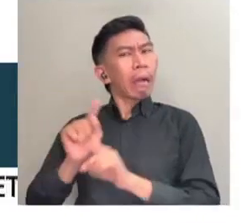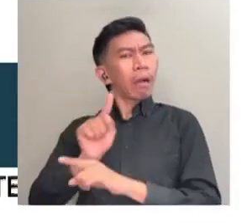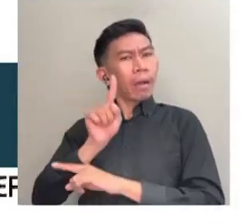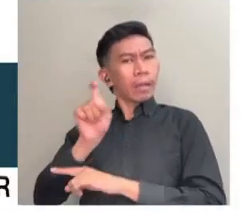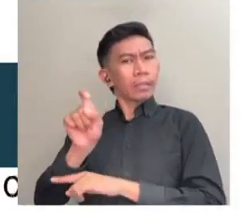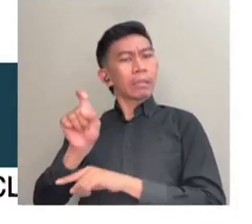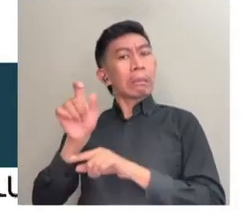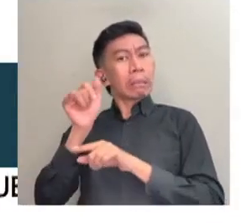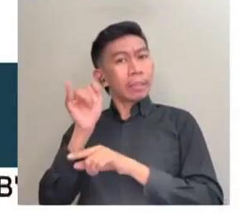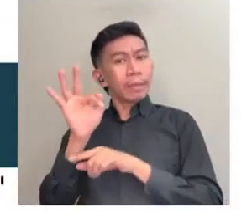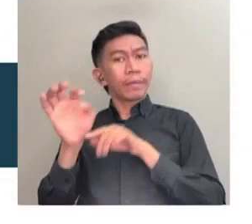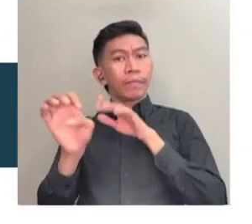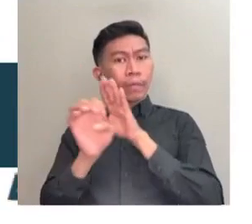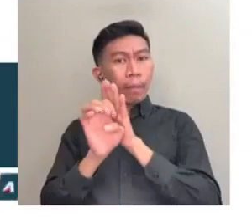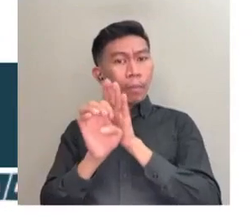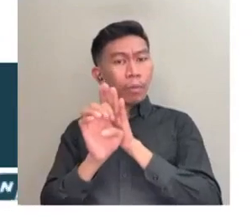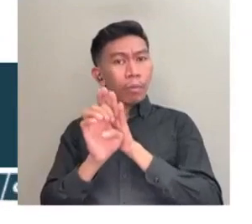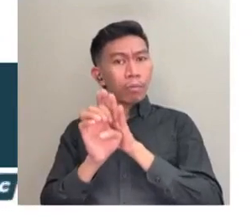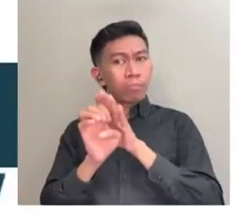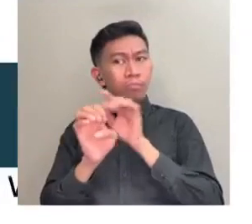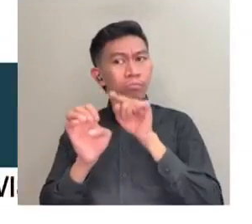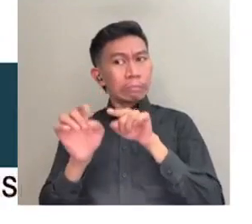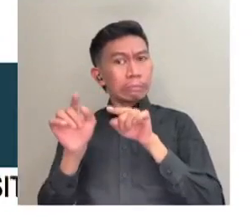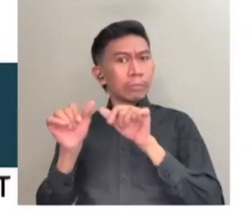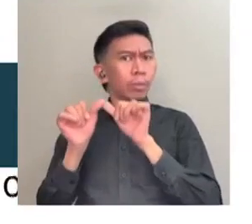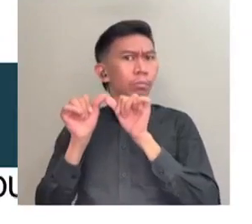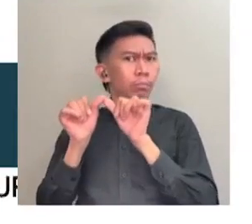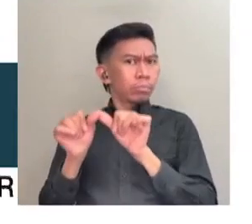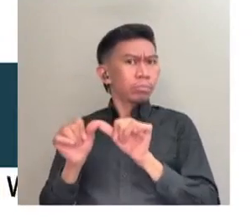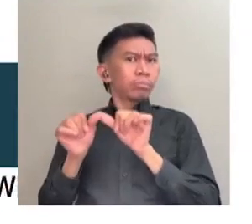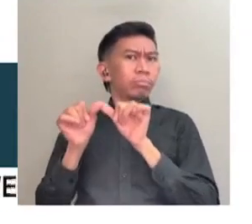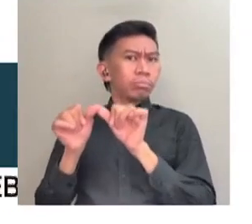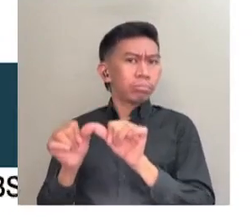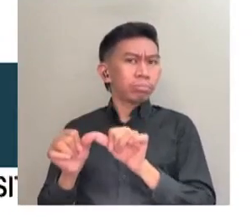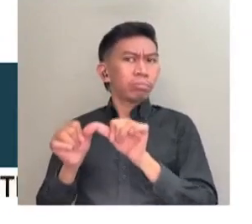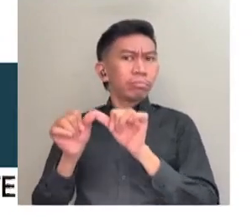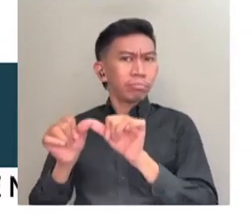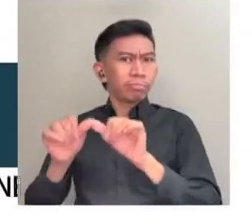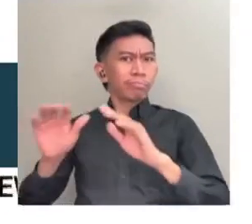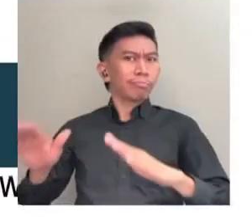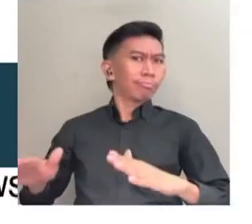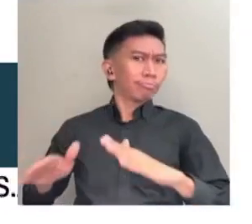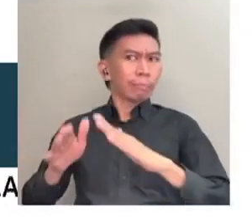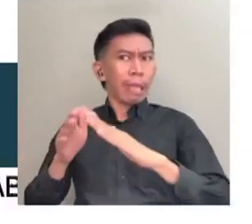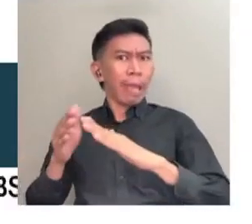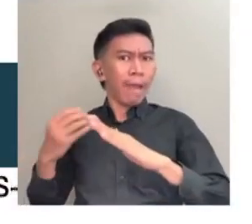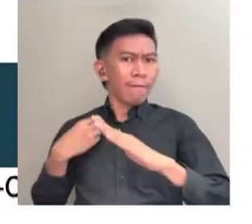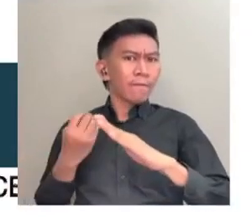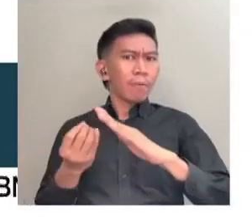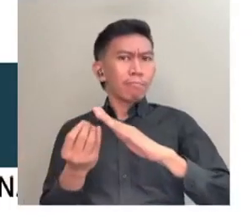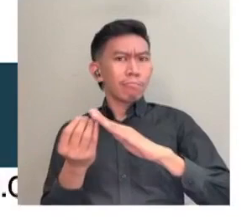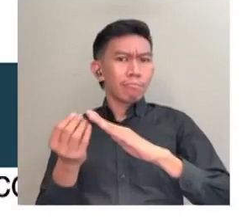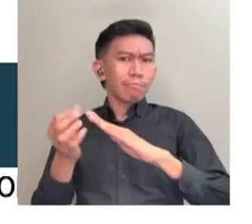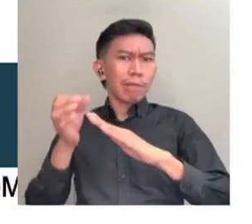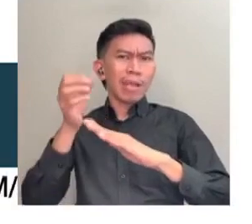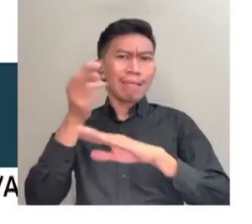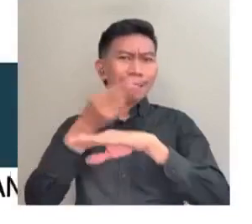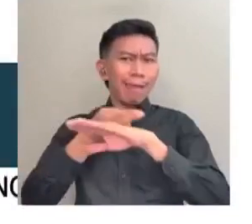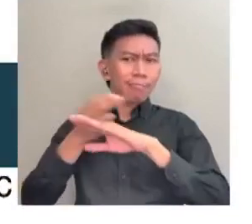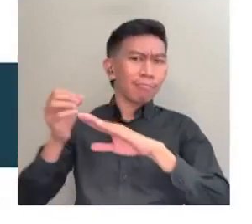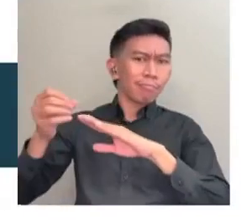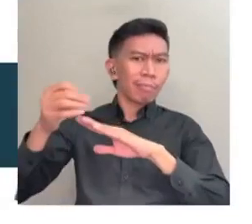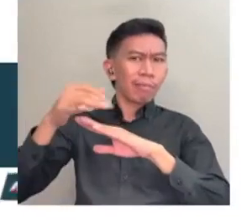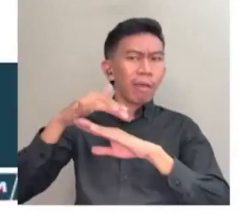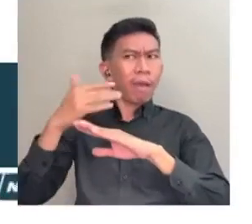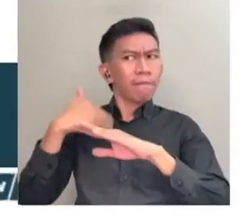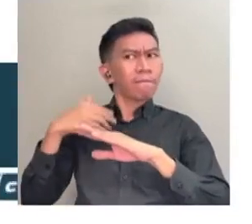prolongs, as in some cases they do, how does government intend to sustain the people